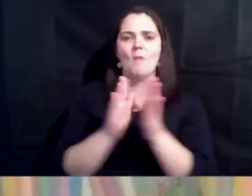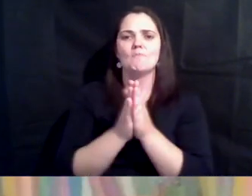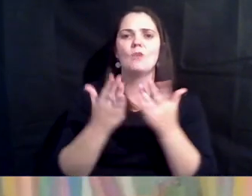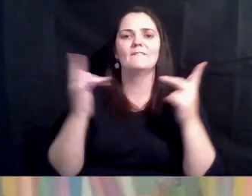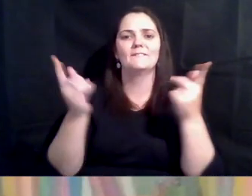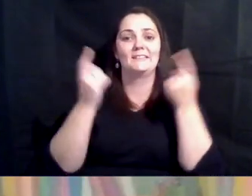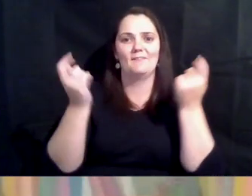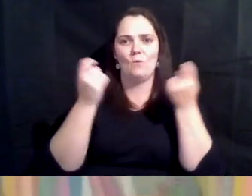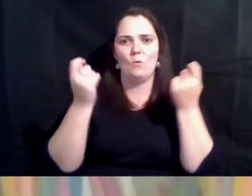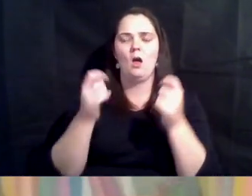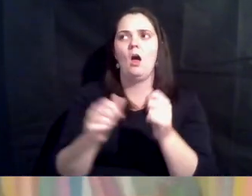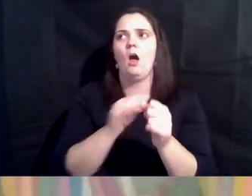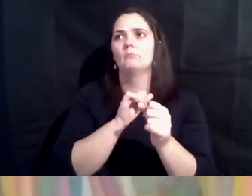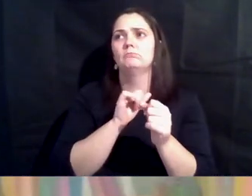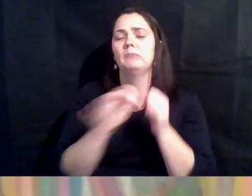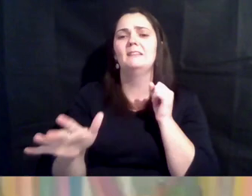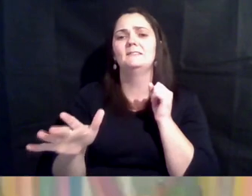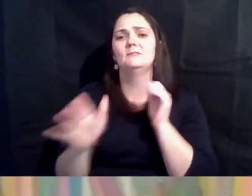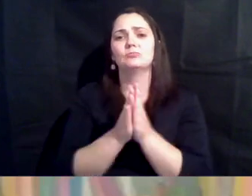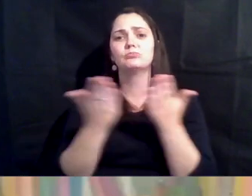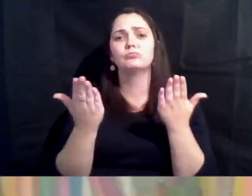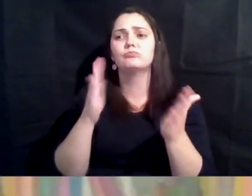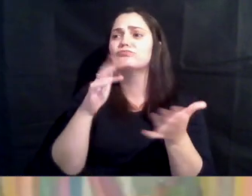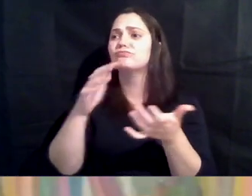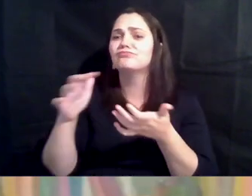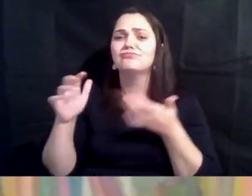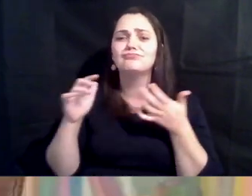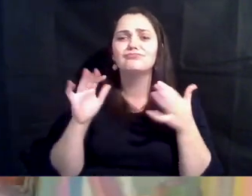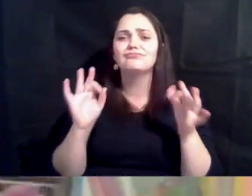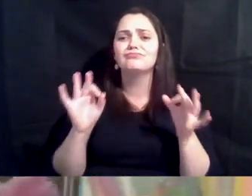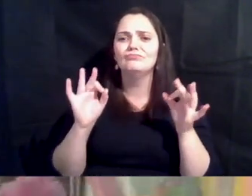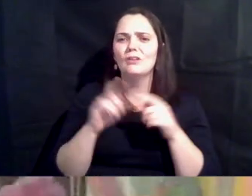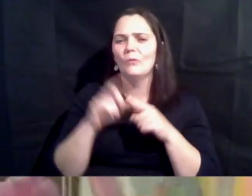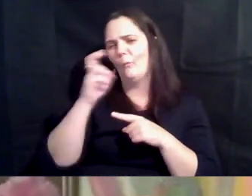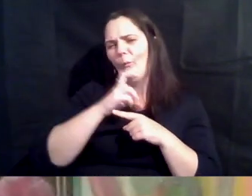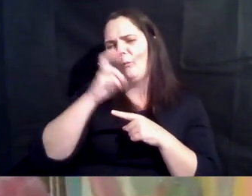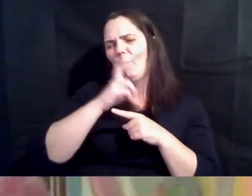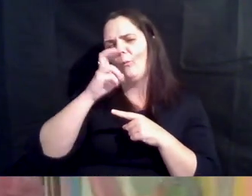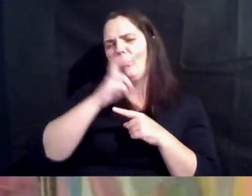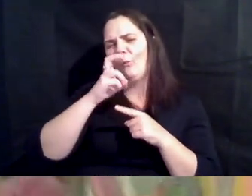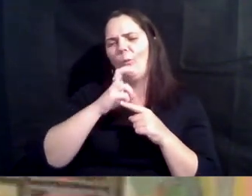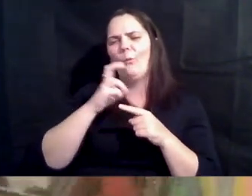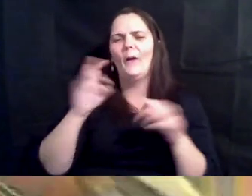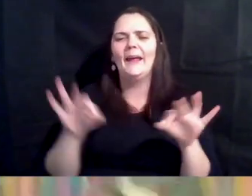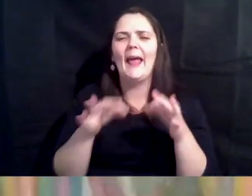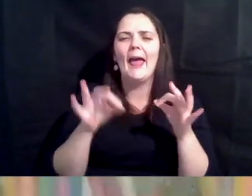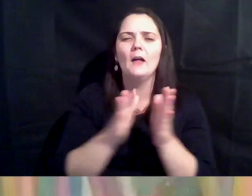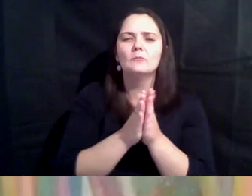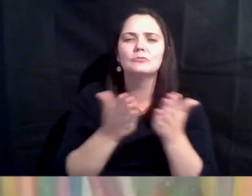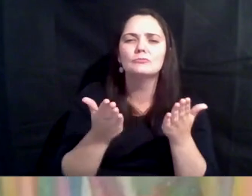I love to pick up things like this, which are kind of like the like ye olde worldy gardening books and things like